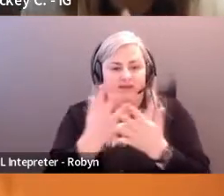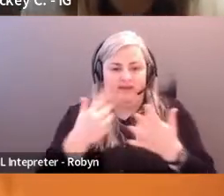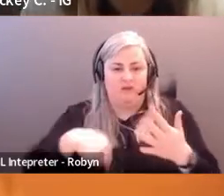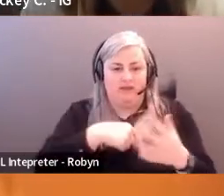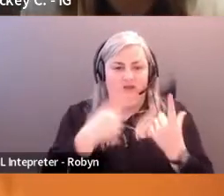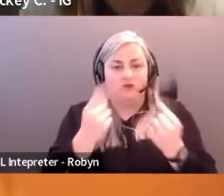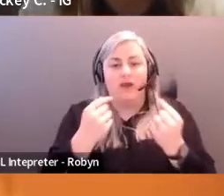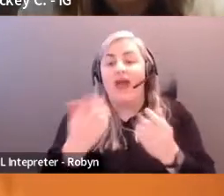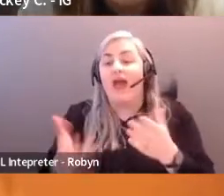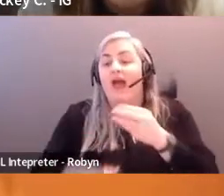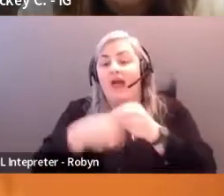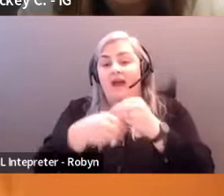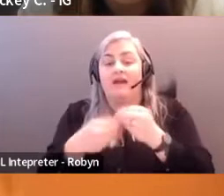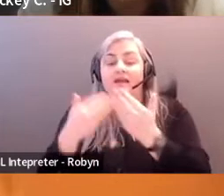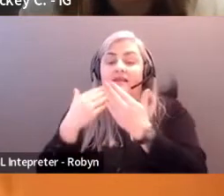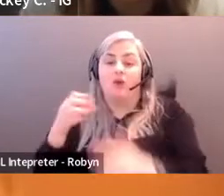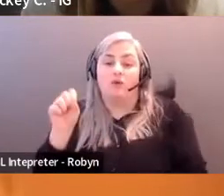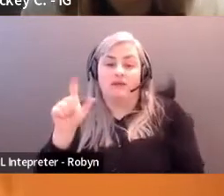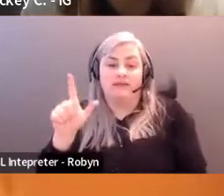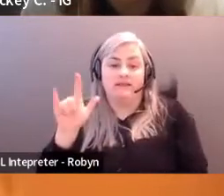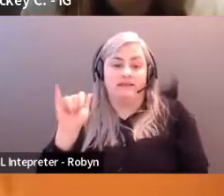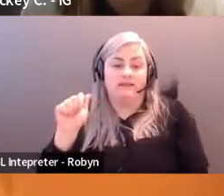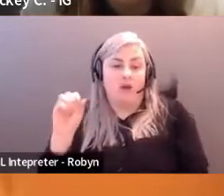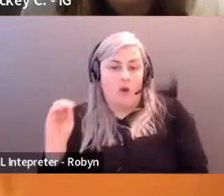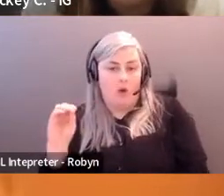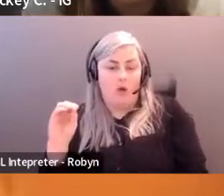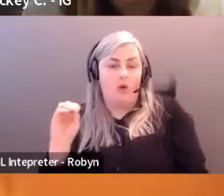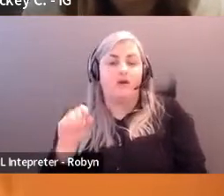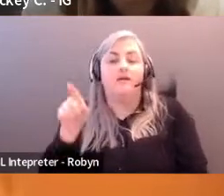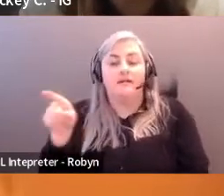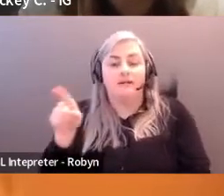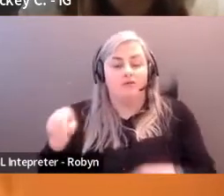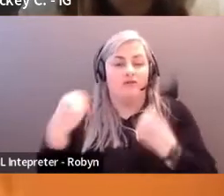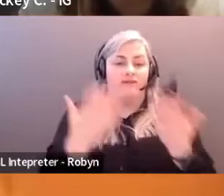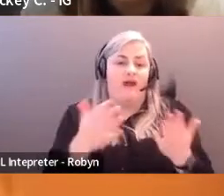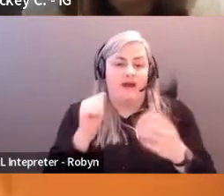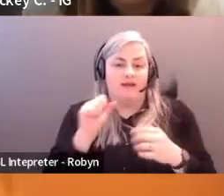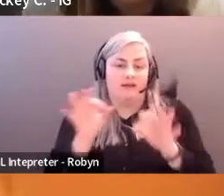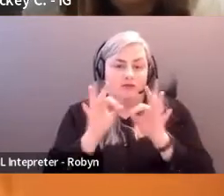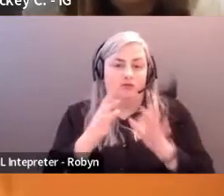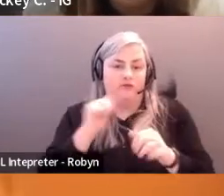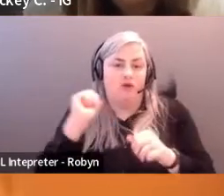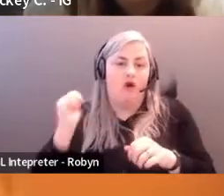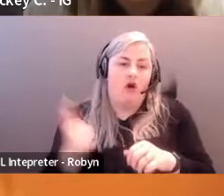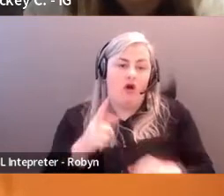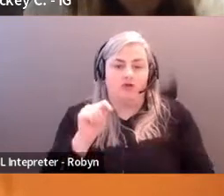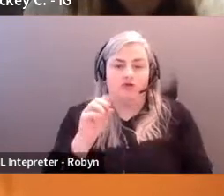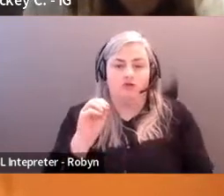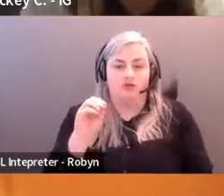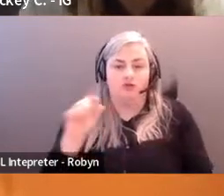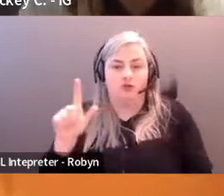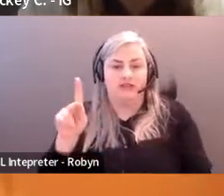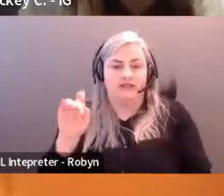Sign Language Interpreting Associates of Ottawa. We thank you very much for providing the ASL interpretation for all of our Toolkit Tuesday sessions.